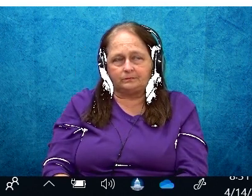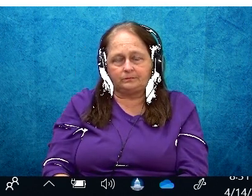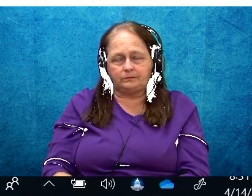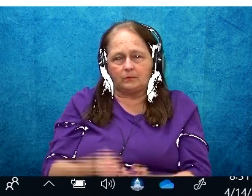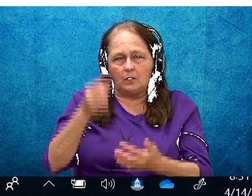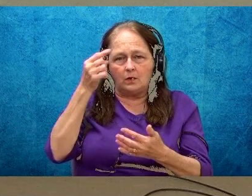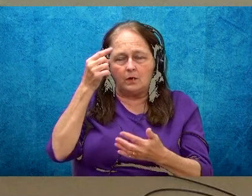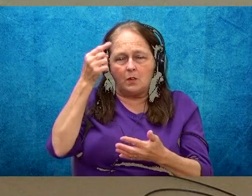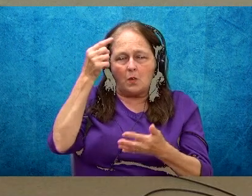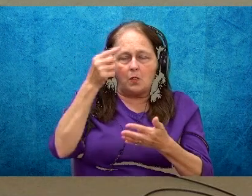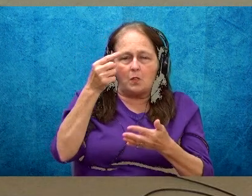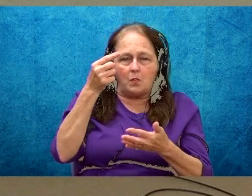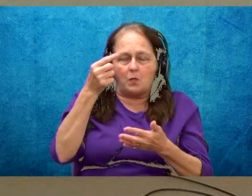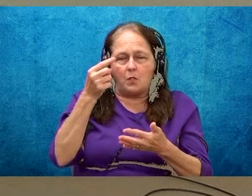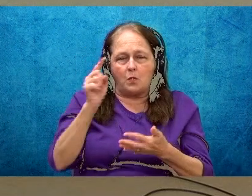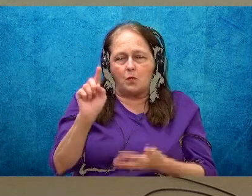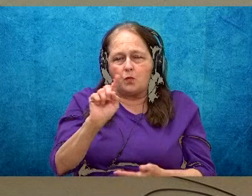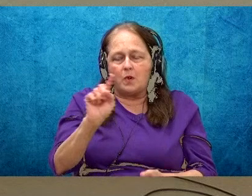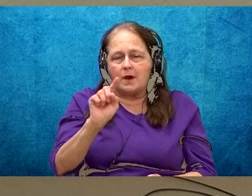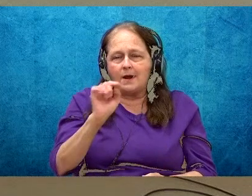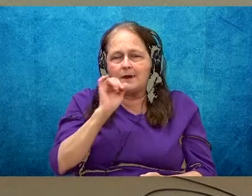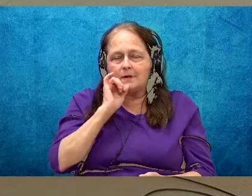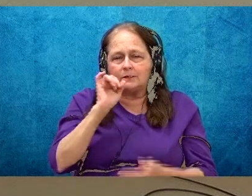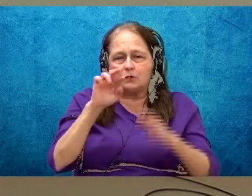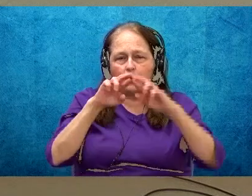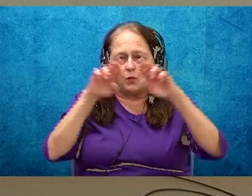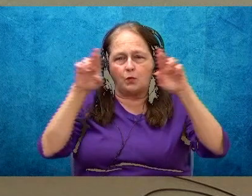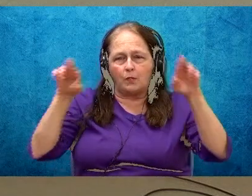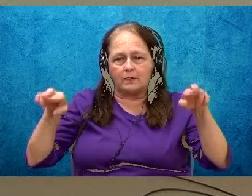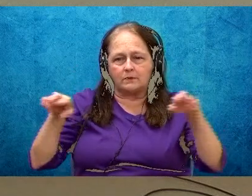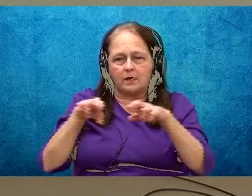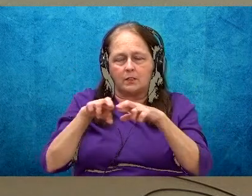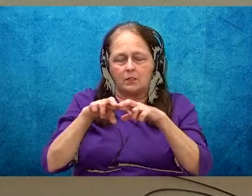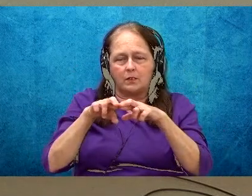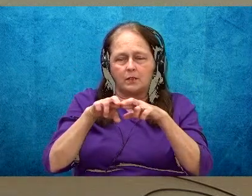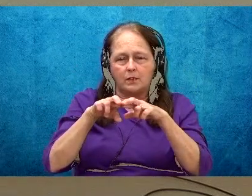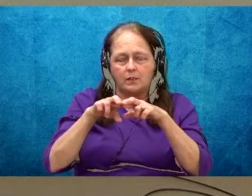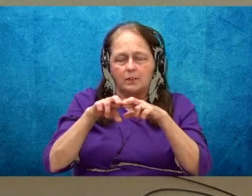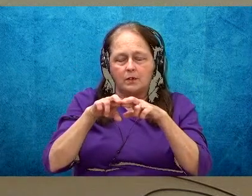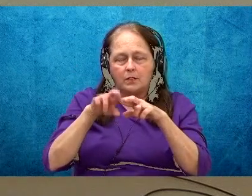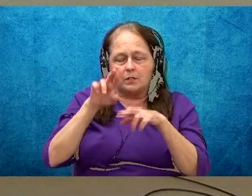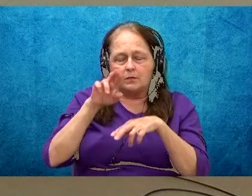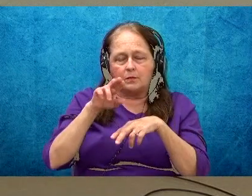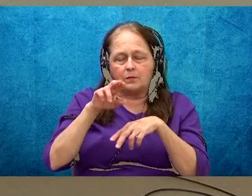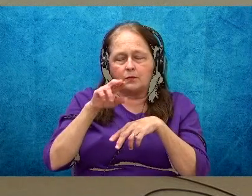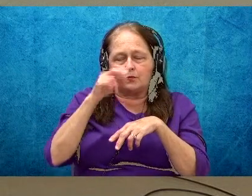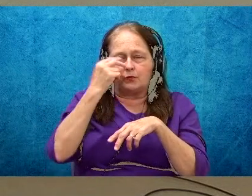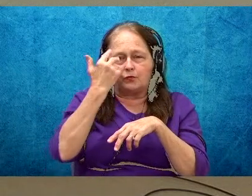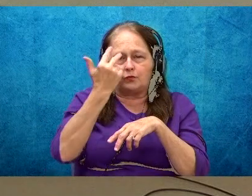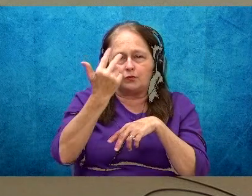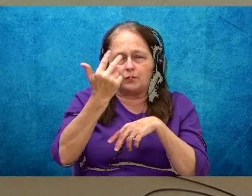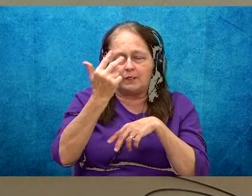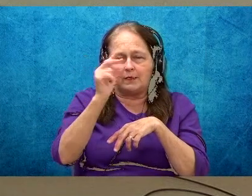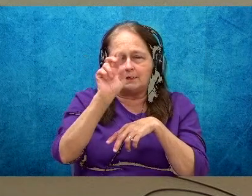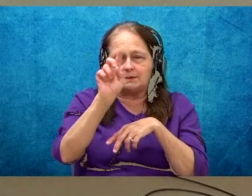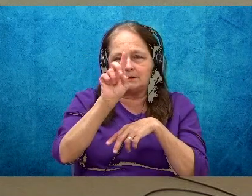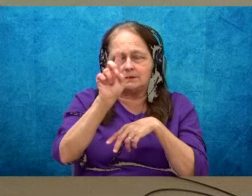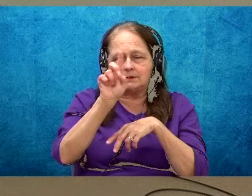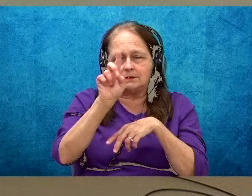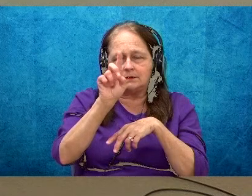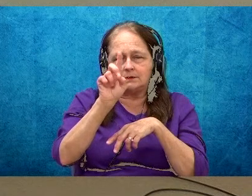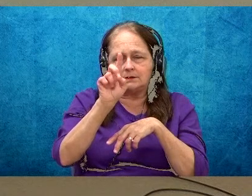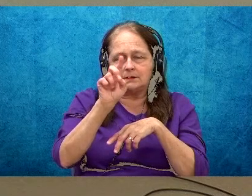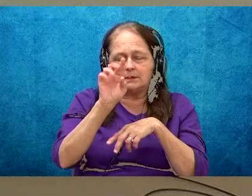What is a rectangular prism? It is a 3D solid shape with